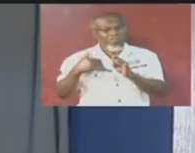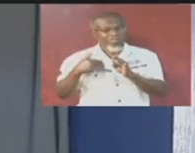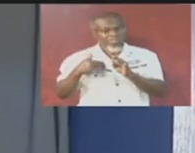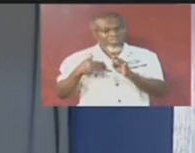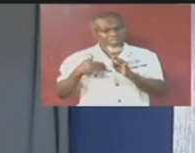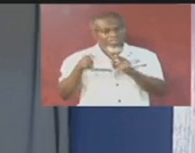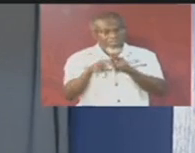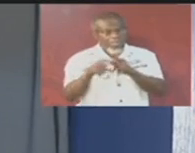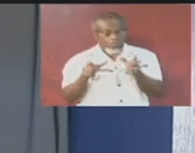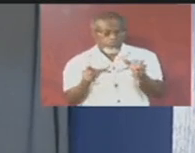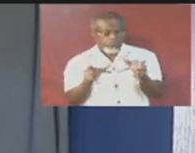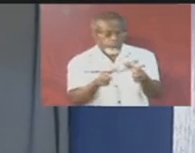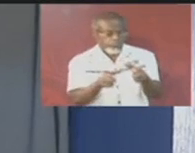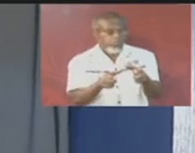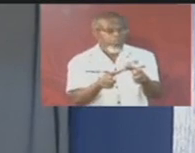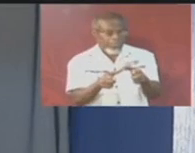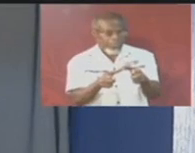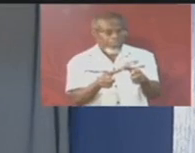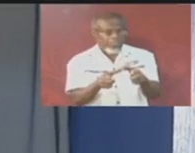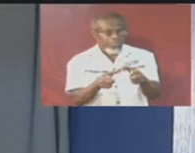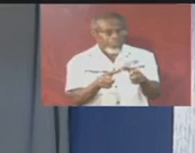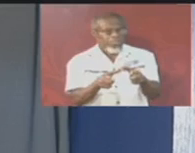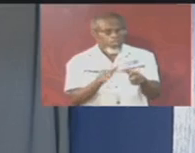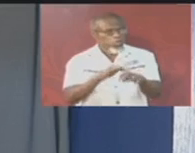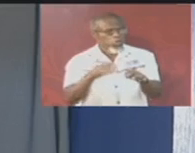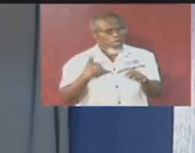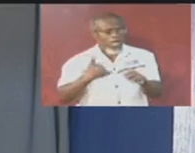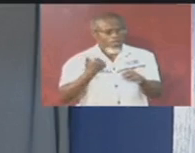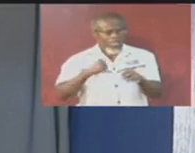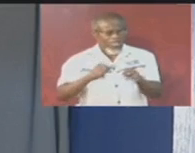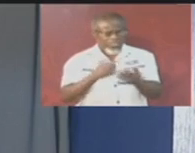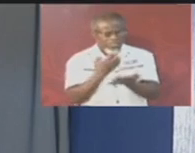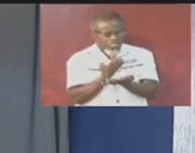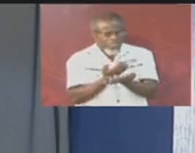to answer your question very briefly, no, there isn't any current evidence of